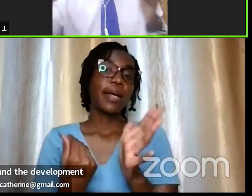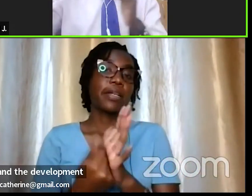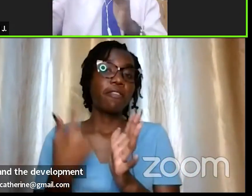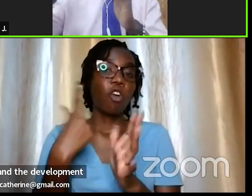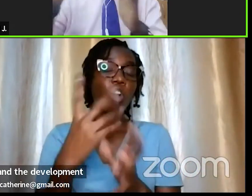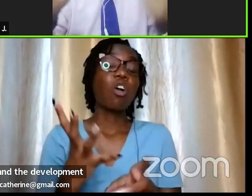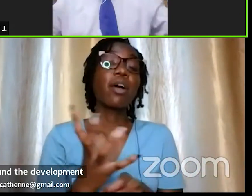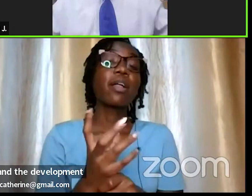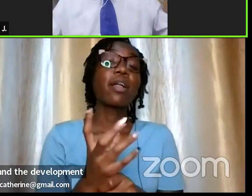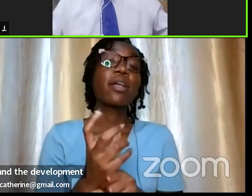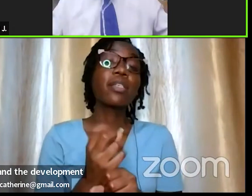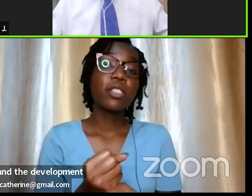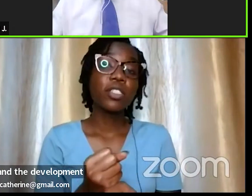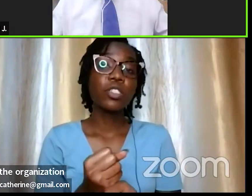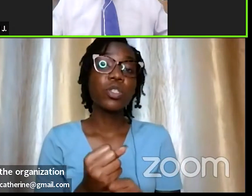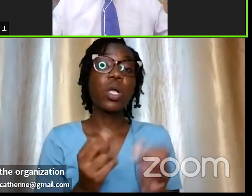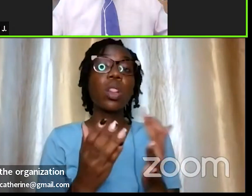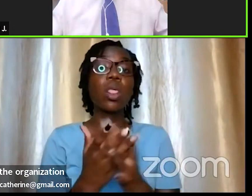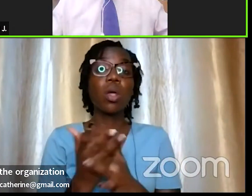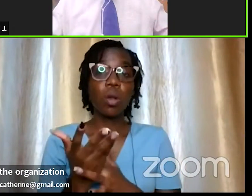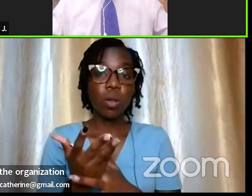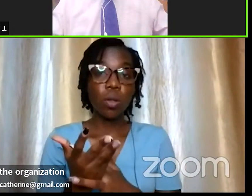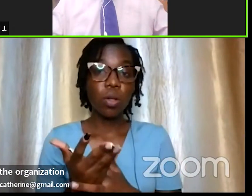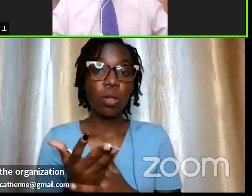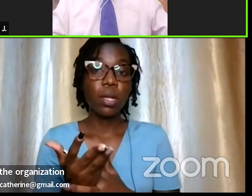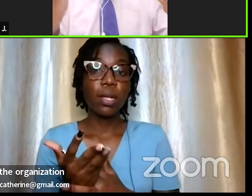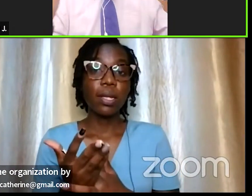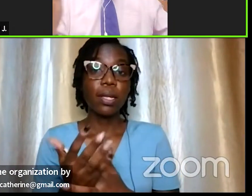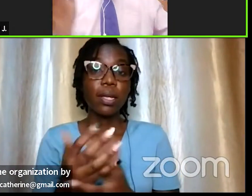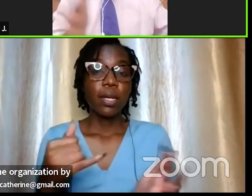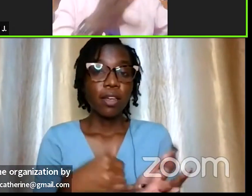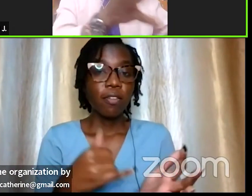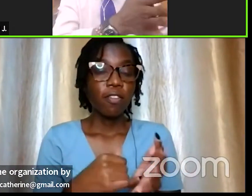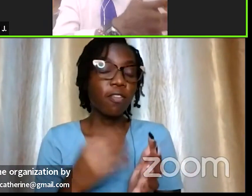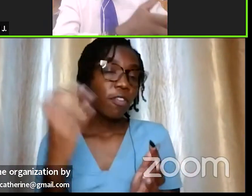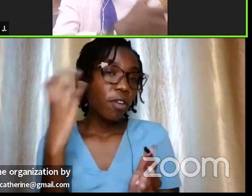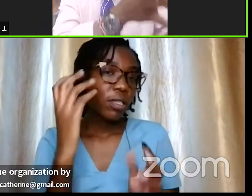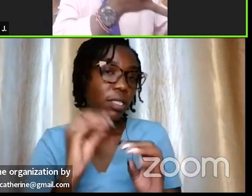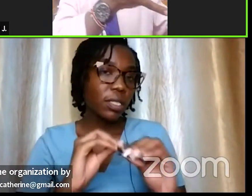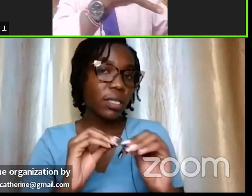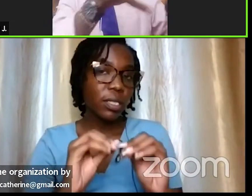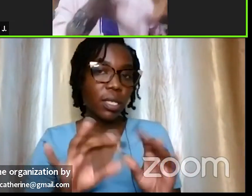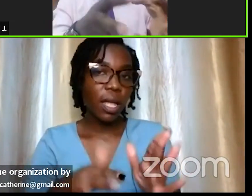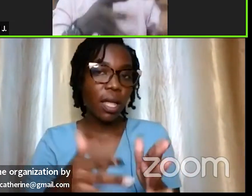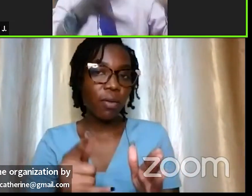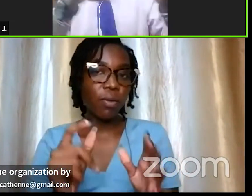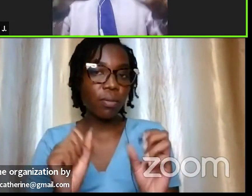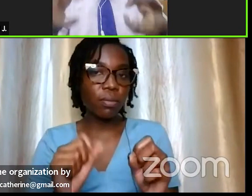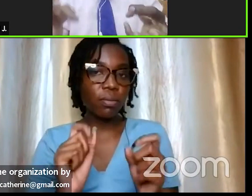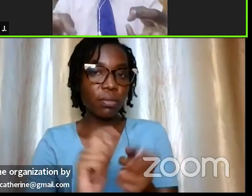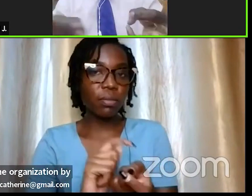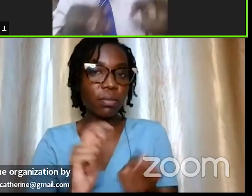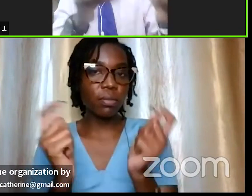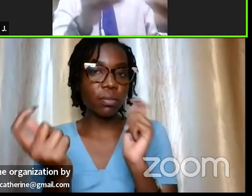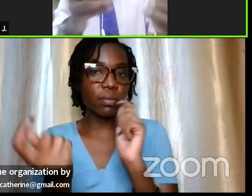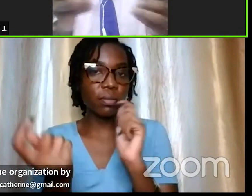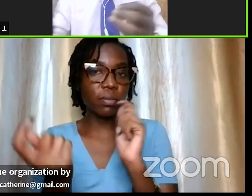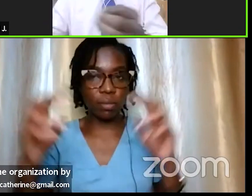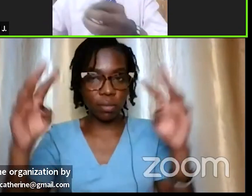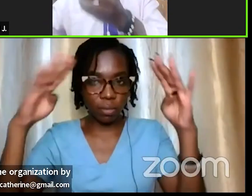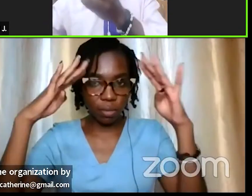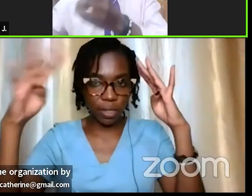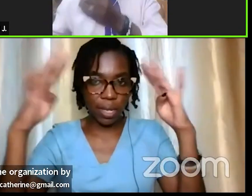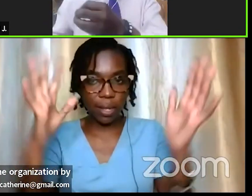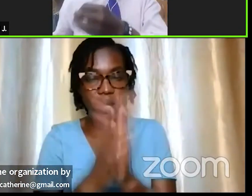organization by attending courses that teach on how you can be able to transform initiatives and activities